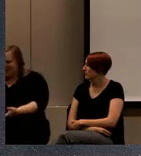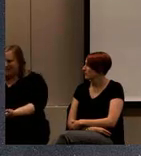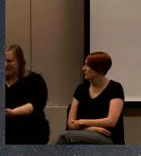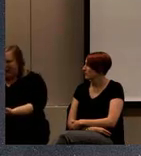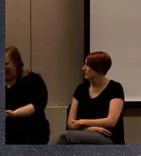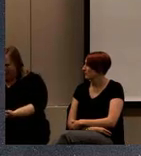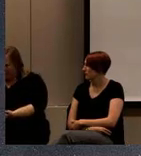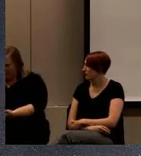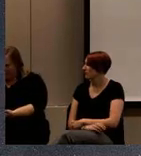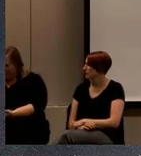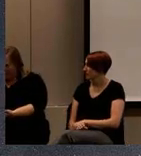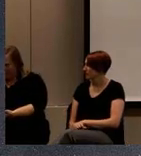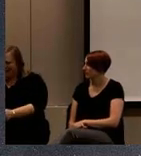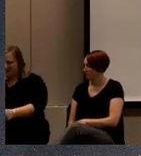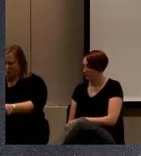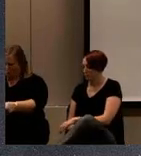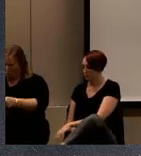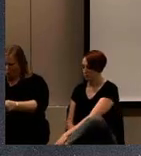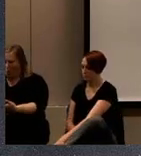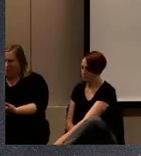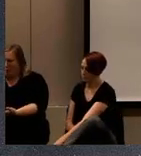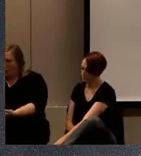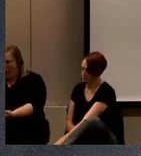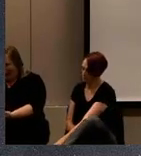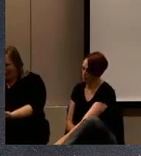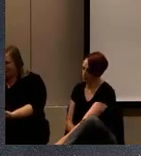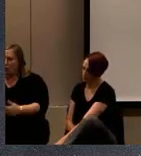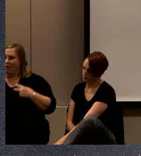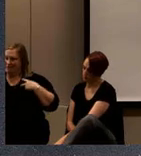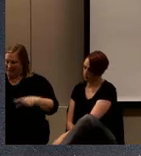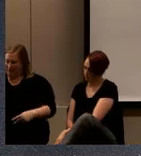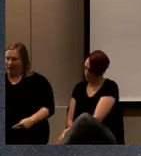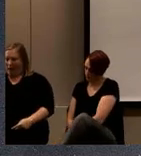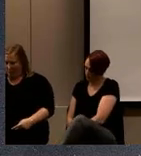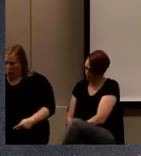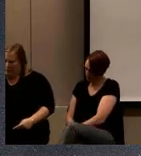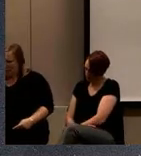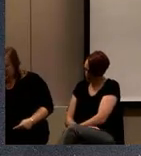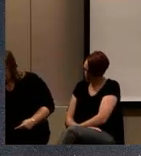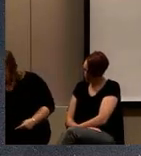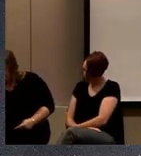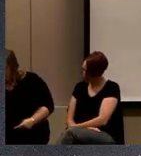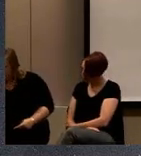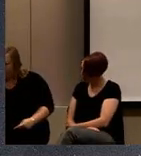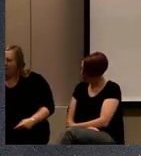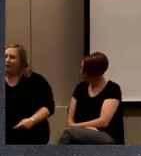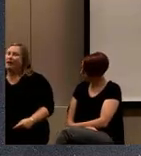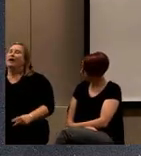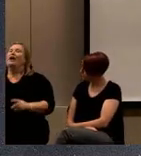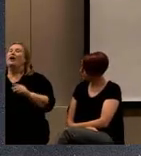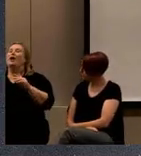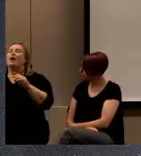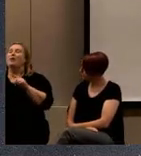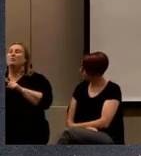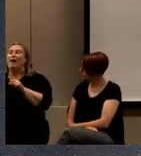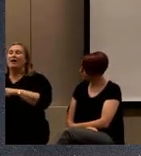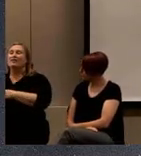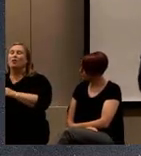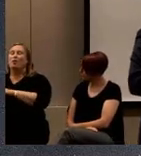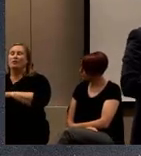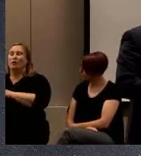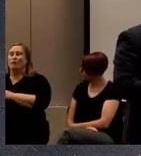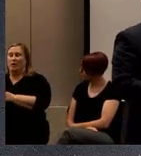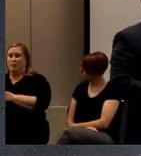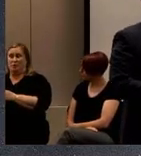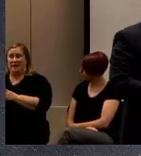control the brake at all. So you would still have to physically apply the brake yourself But over 40% of